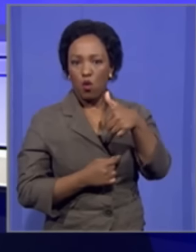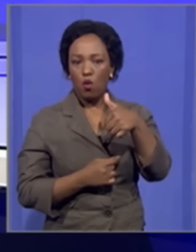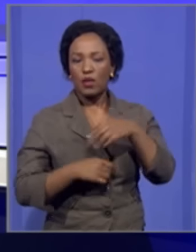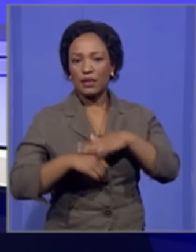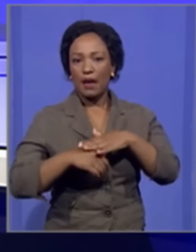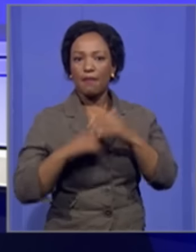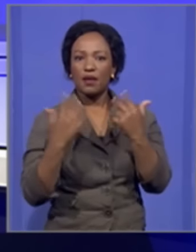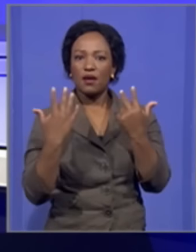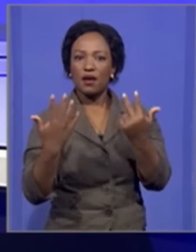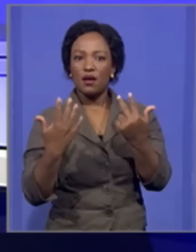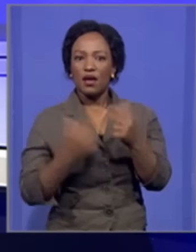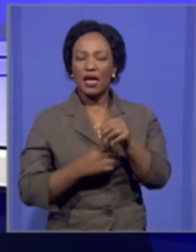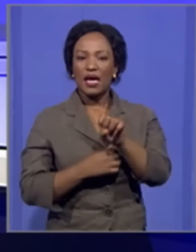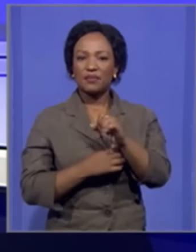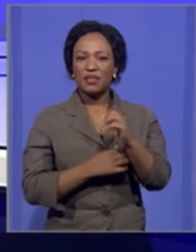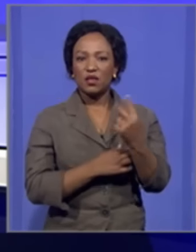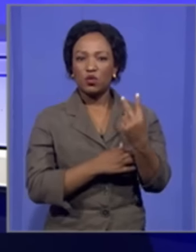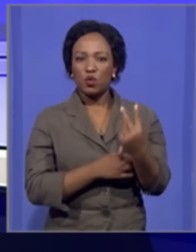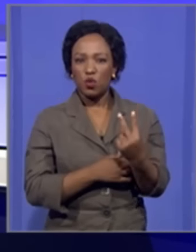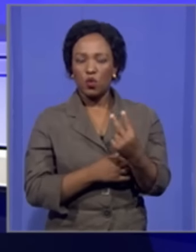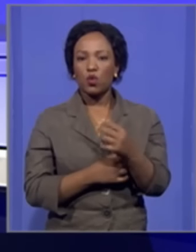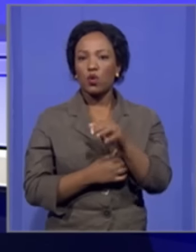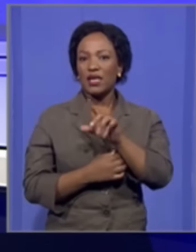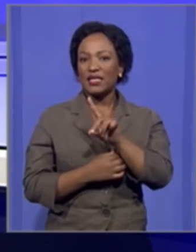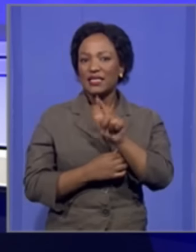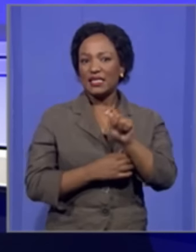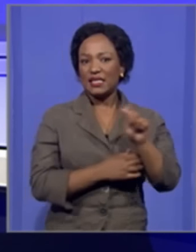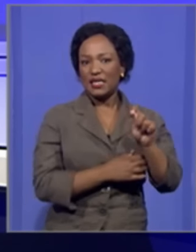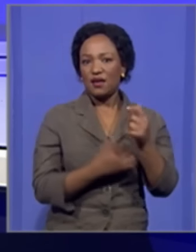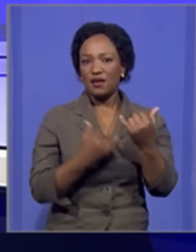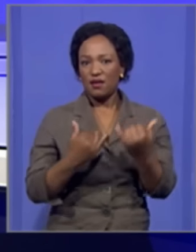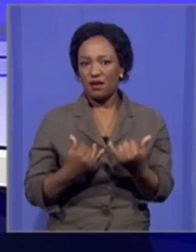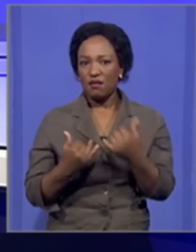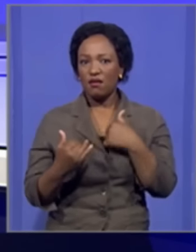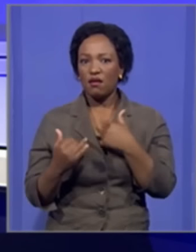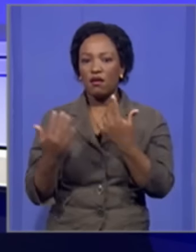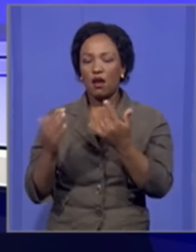mo go SABC le go SABC le gae go sasa ga bjale kakanyo maemo a